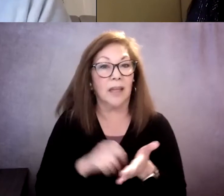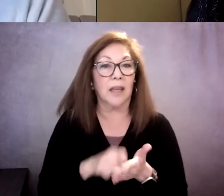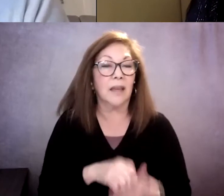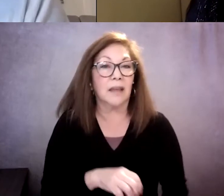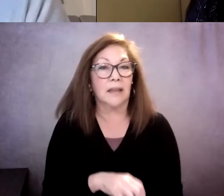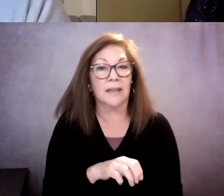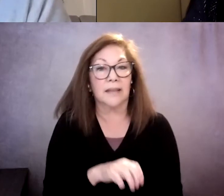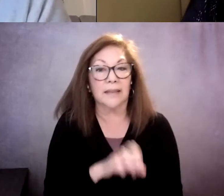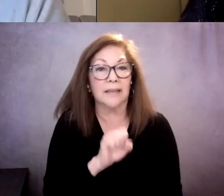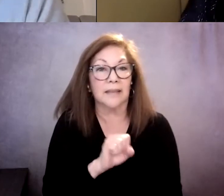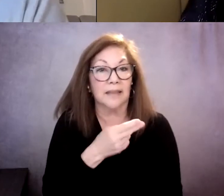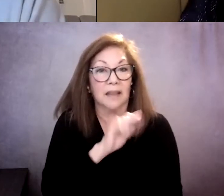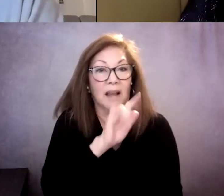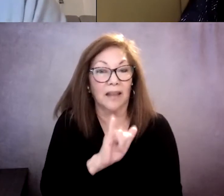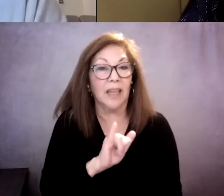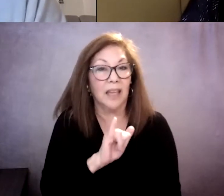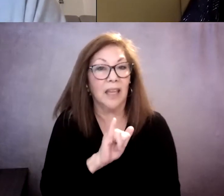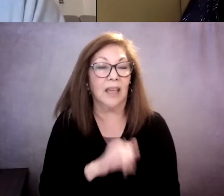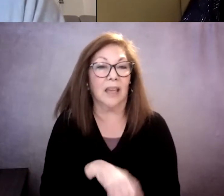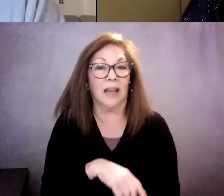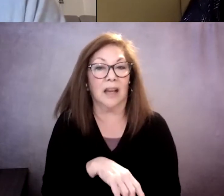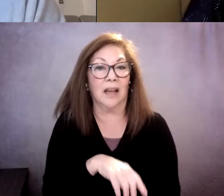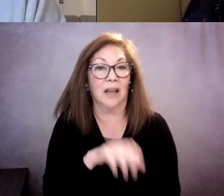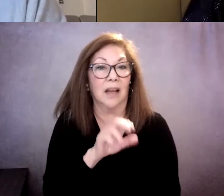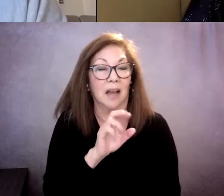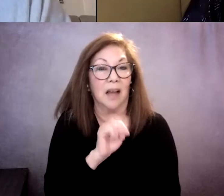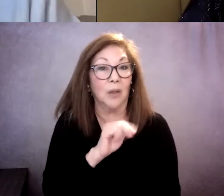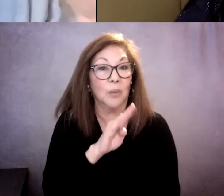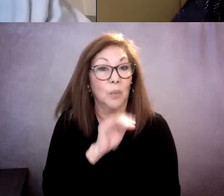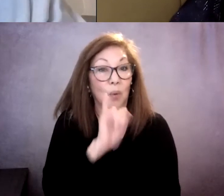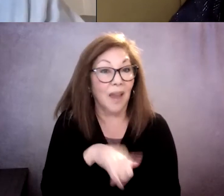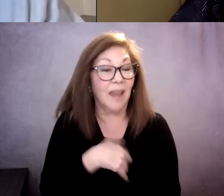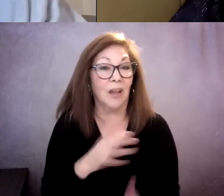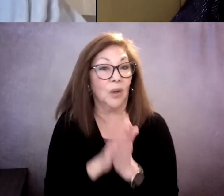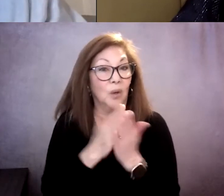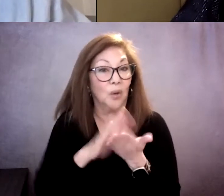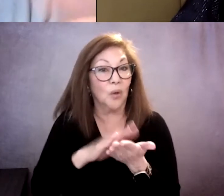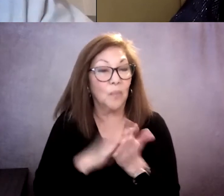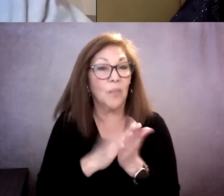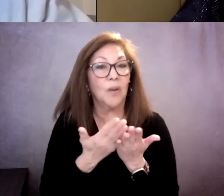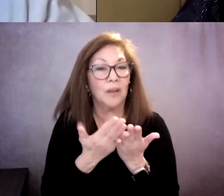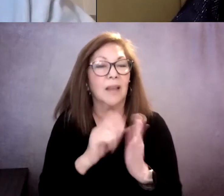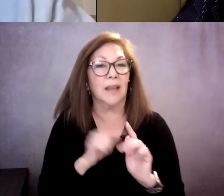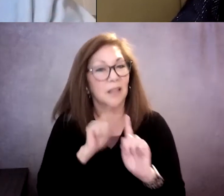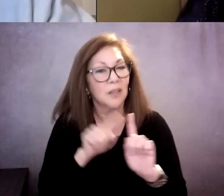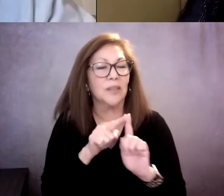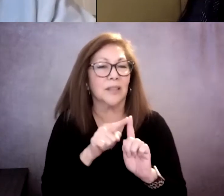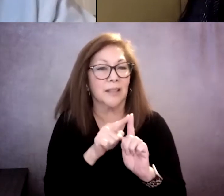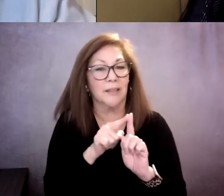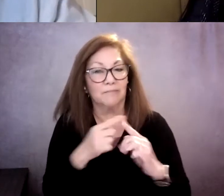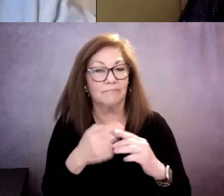work that does exist on Bouet, and that cookbook in particular, Mhm. usually brushes off that aspect of the book,